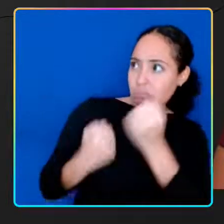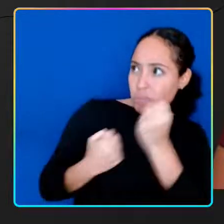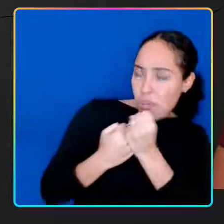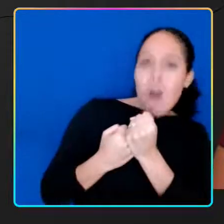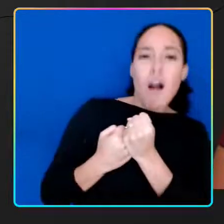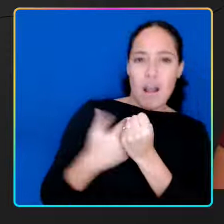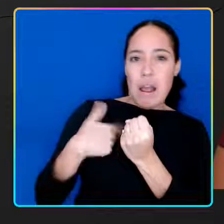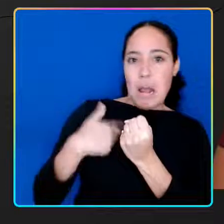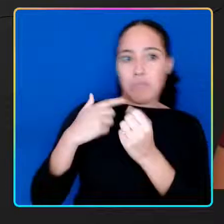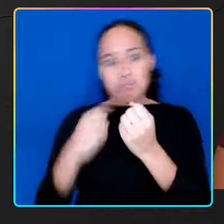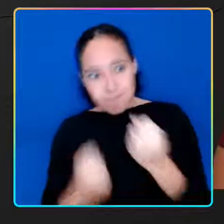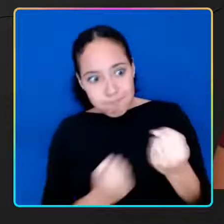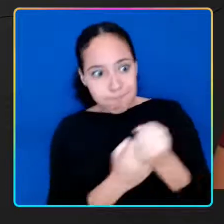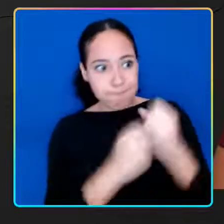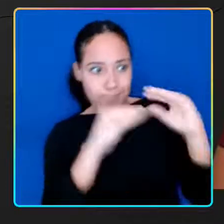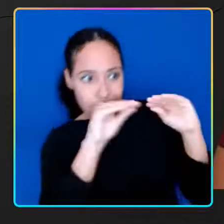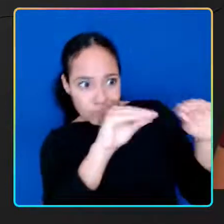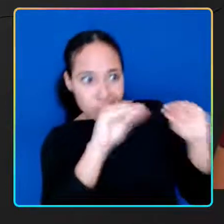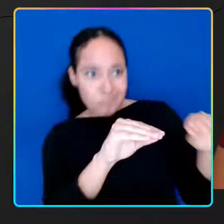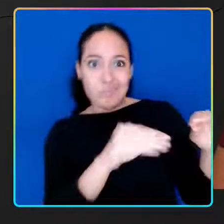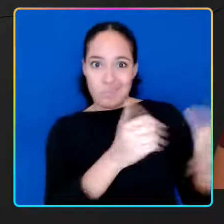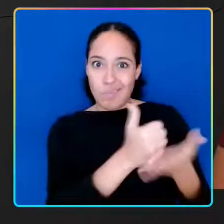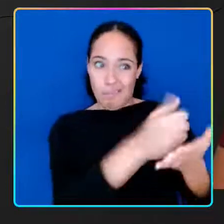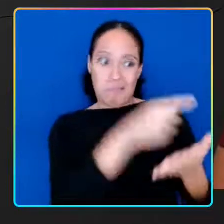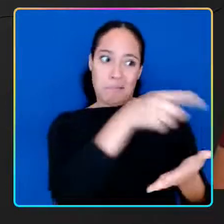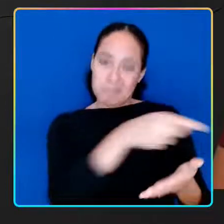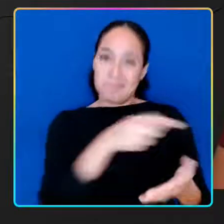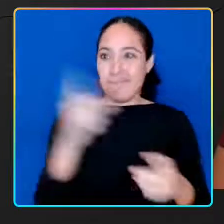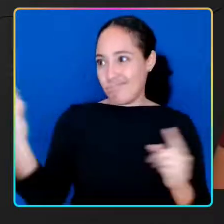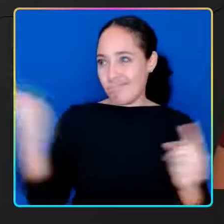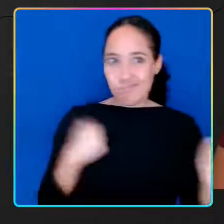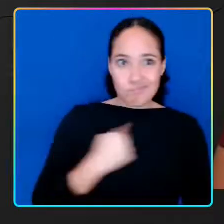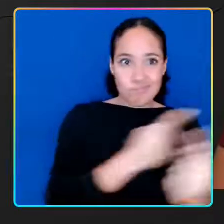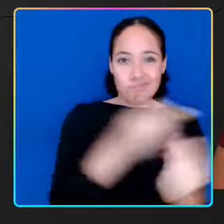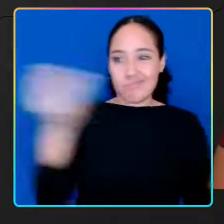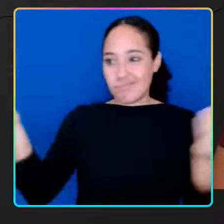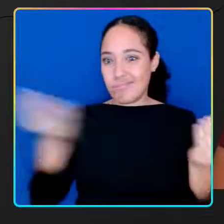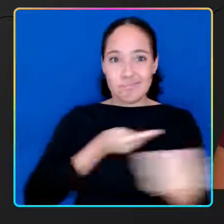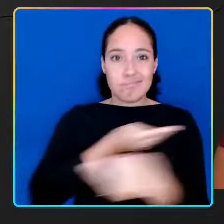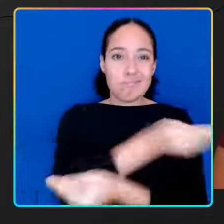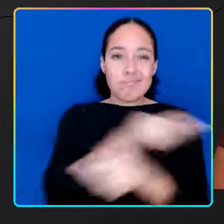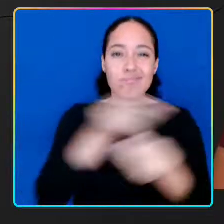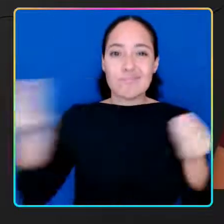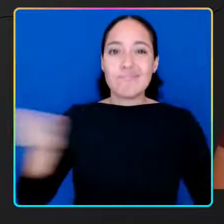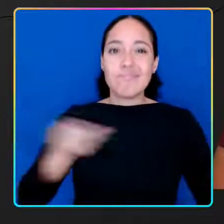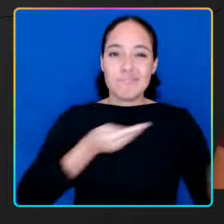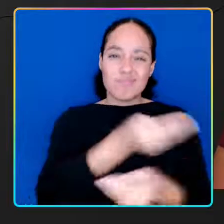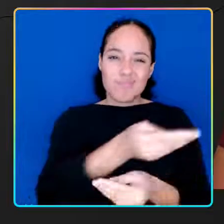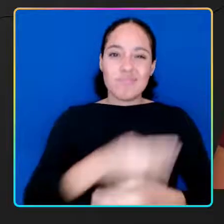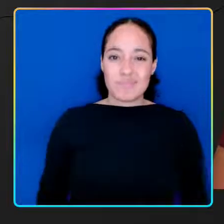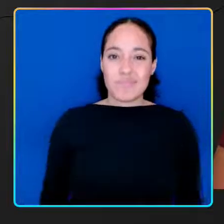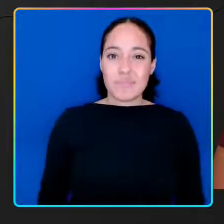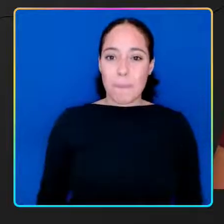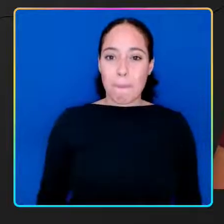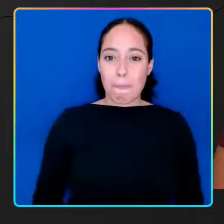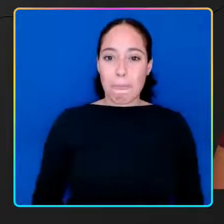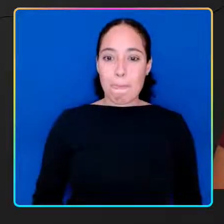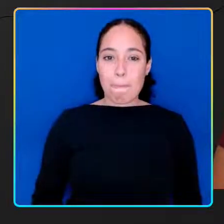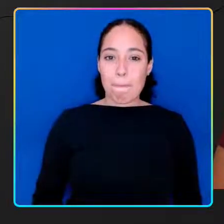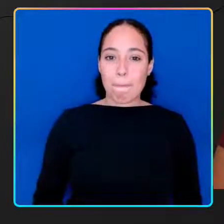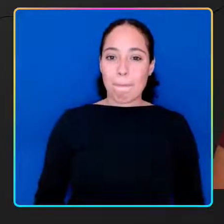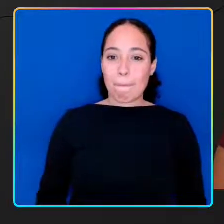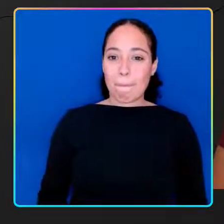sort of everyday life. I always think, like those are the people you kind of go, I need to be that person for someone else sort of thing. I need to get